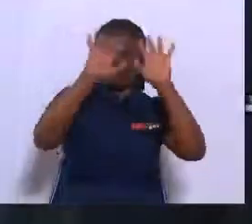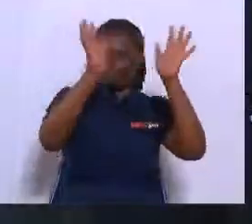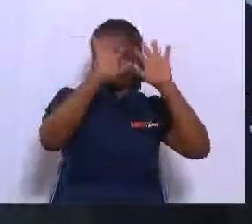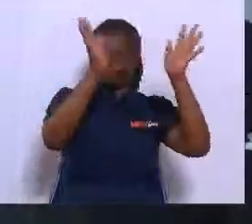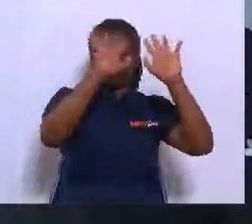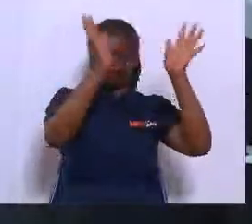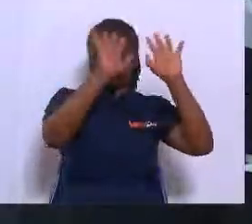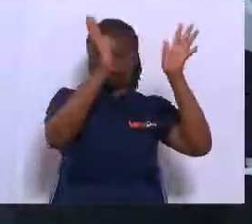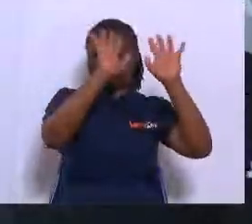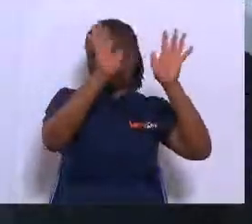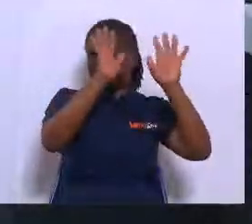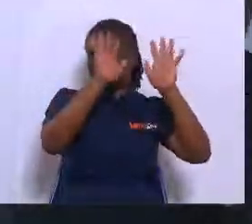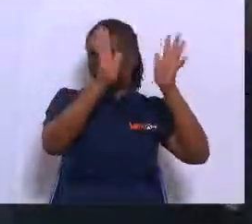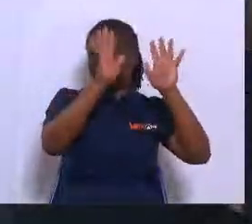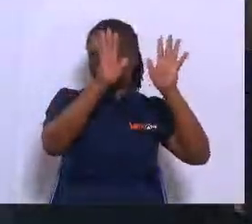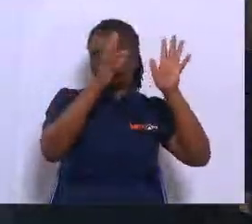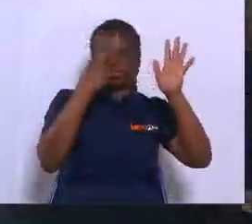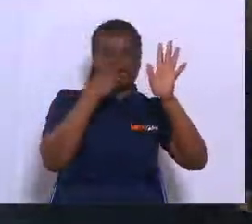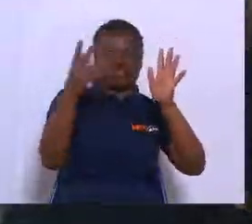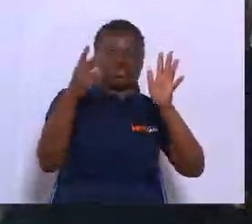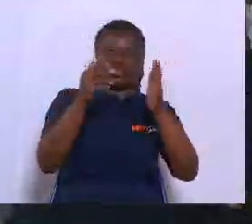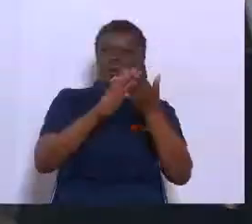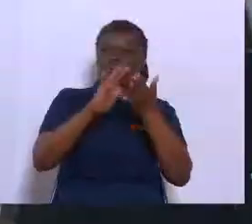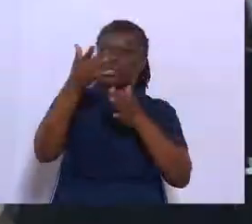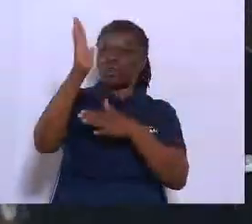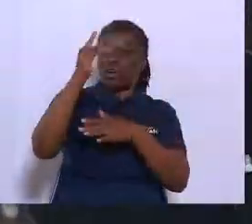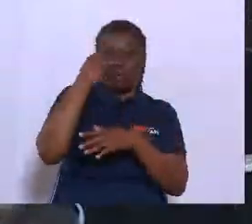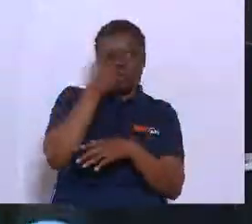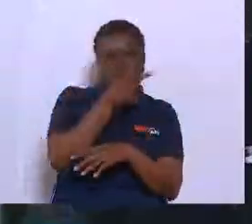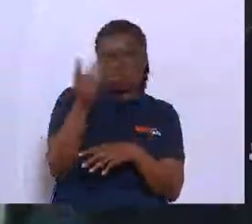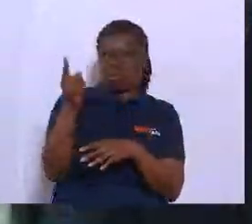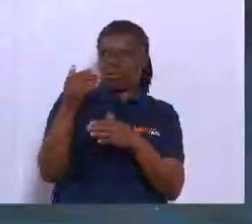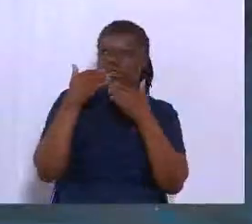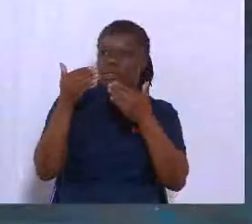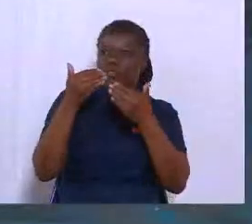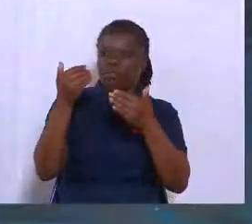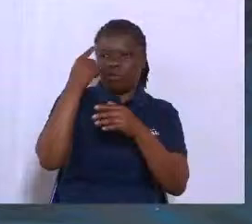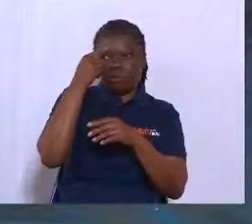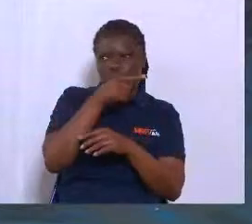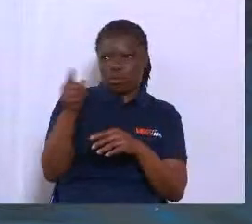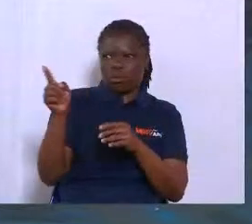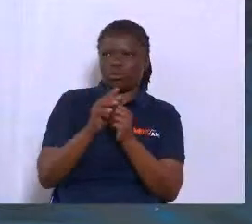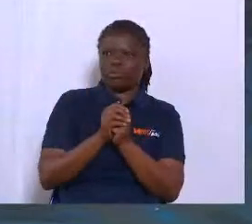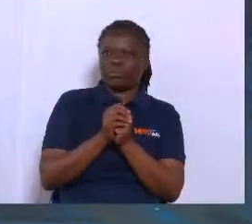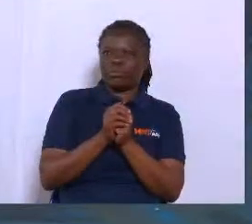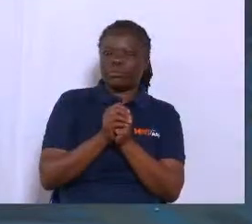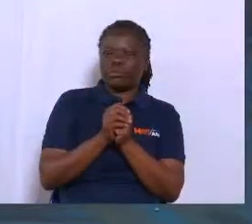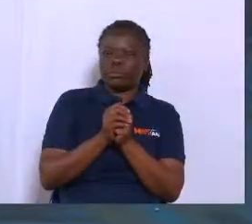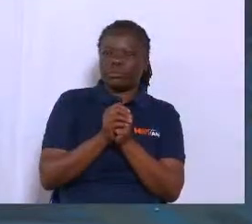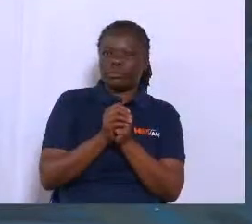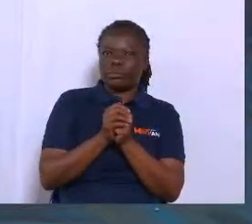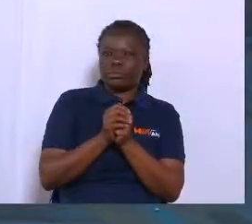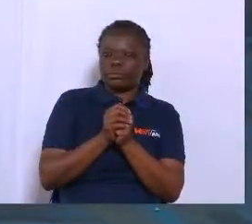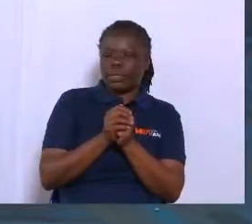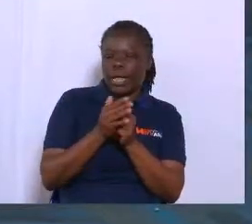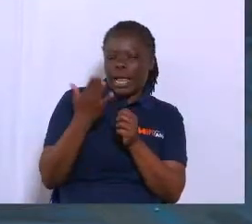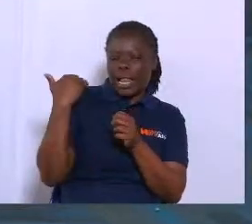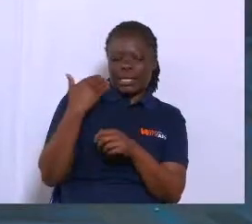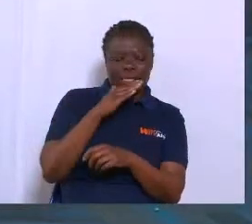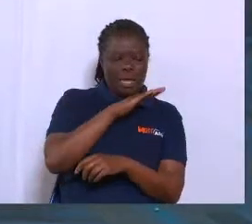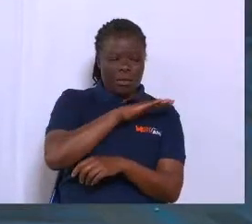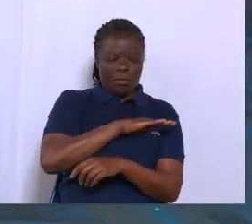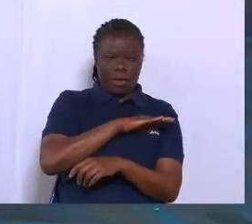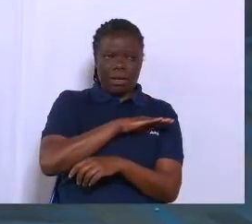They may not hear you, but they can see you. Praise God for you. We're so thankful for you. You know, just last evening, in